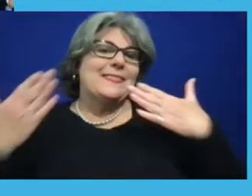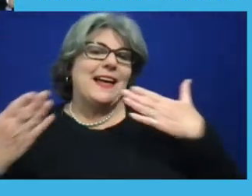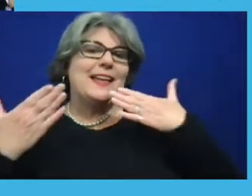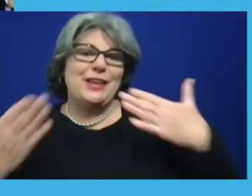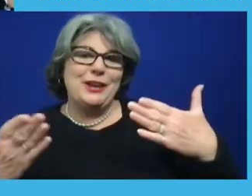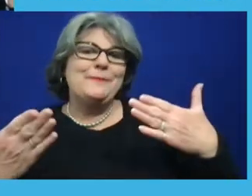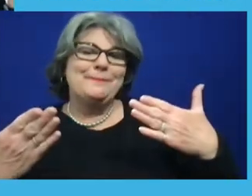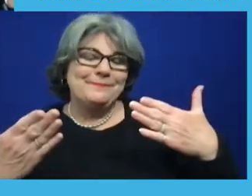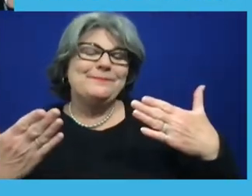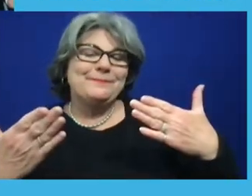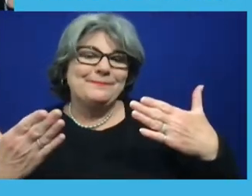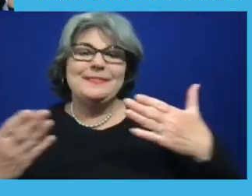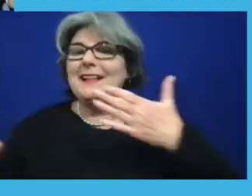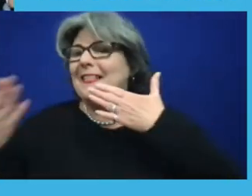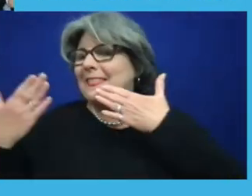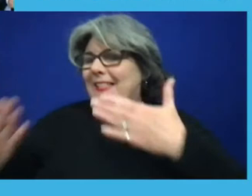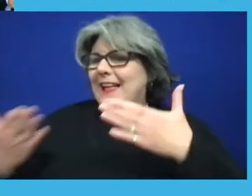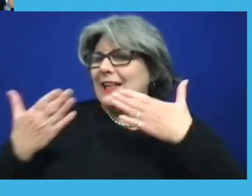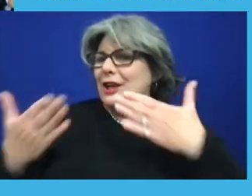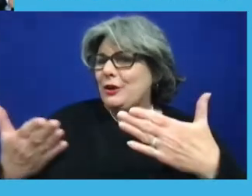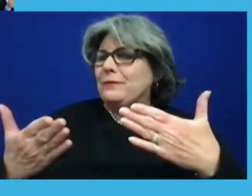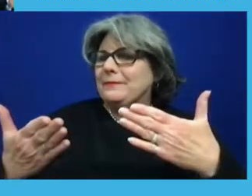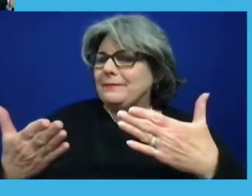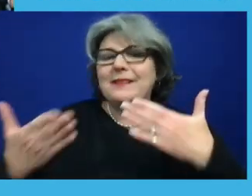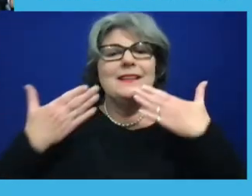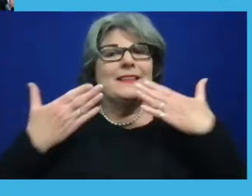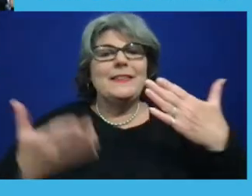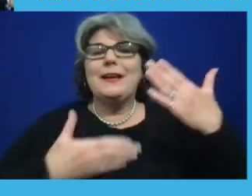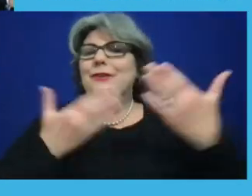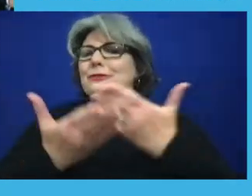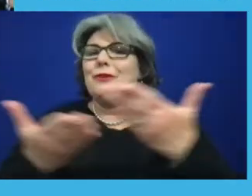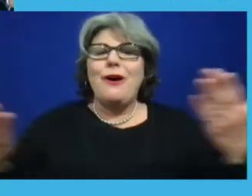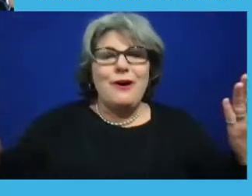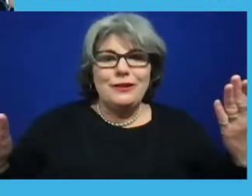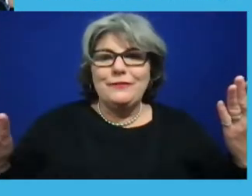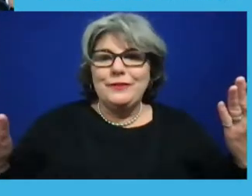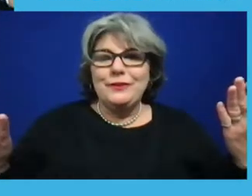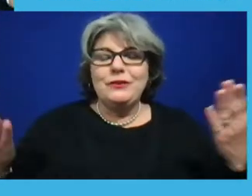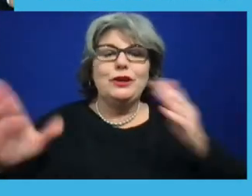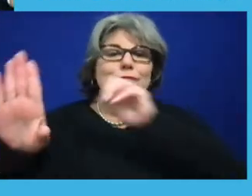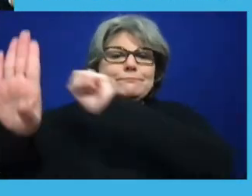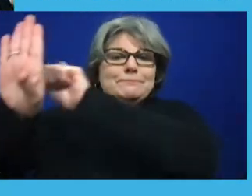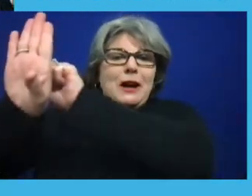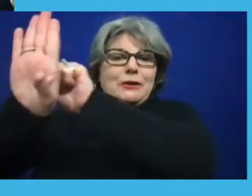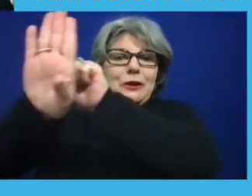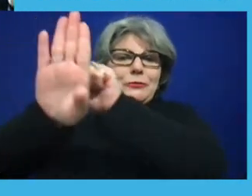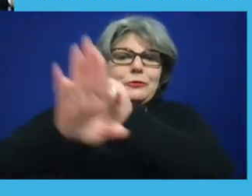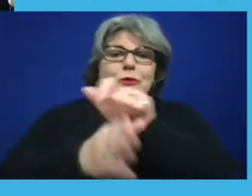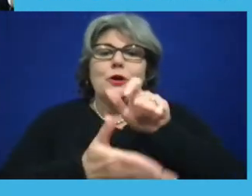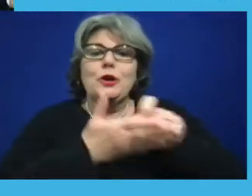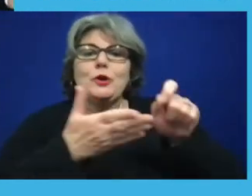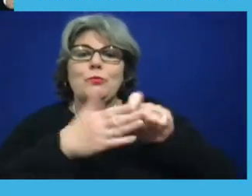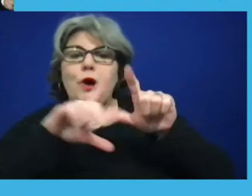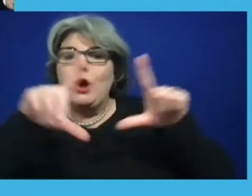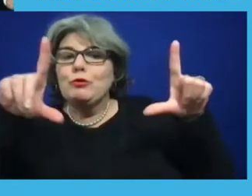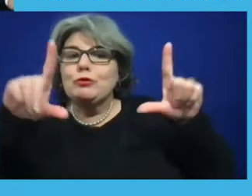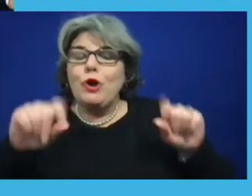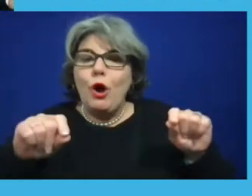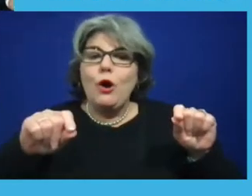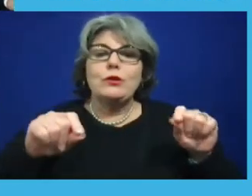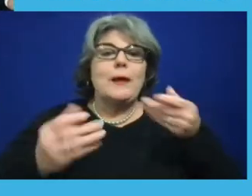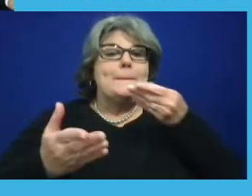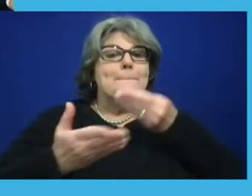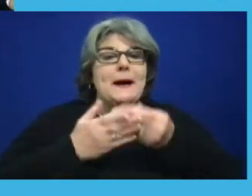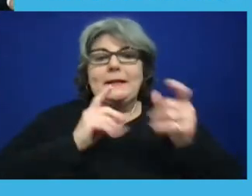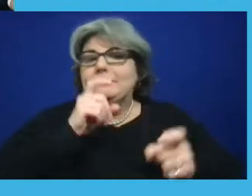Listen, first of all, I have to say thank you. Thank you. Thank you to all of you